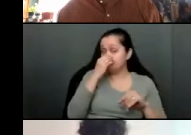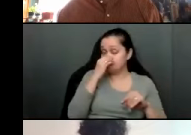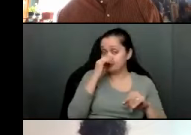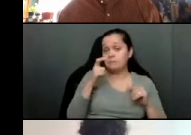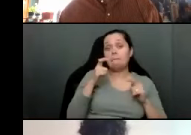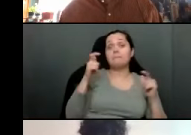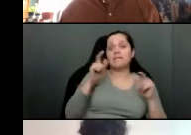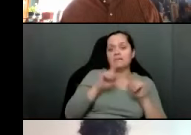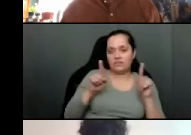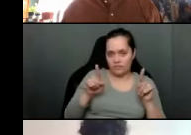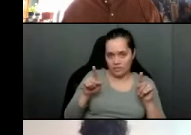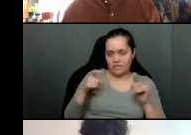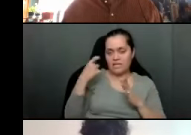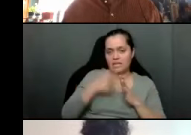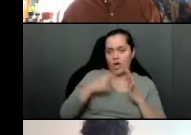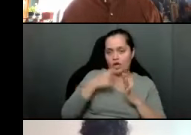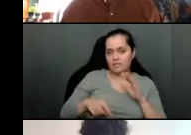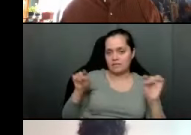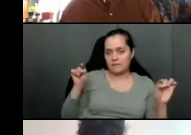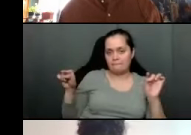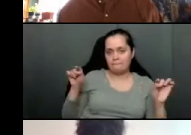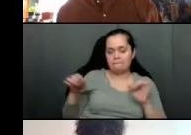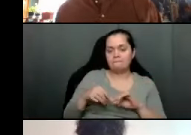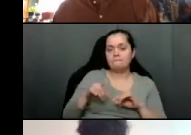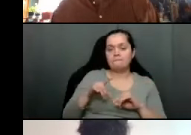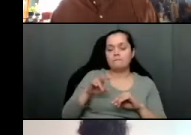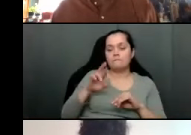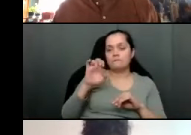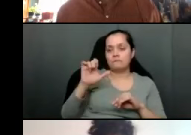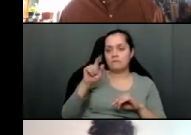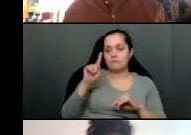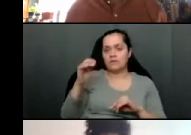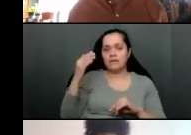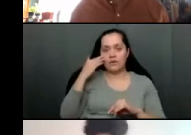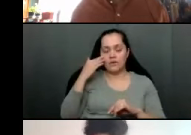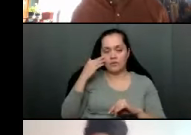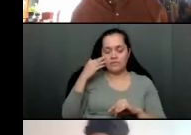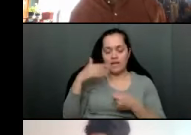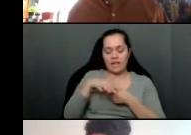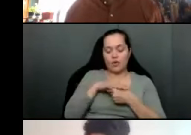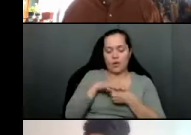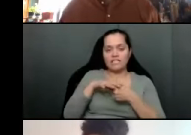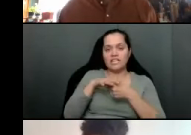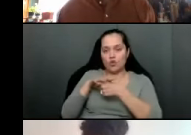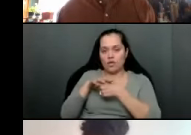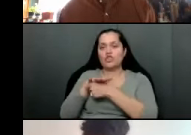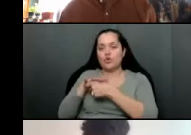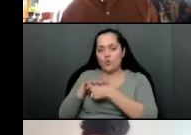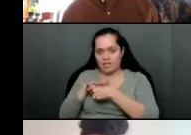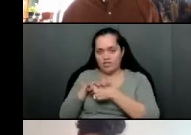Huge difference in the cost. The real estate agent knows that location, location,